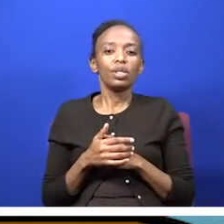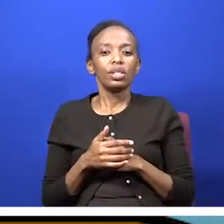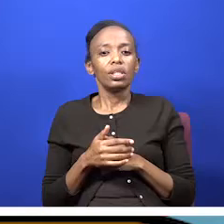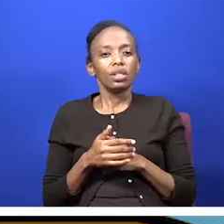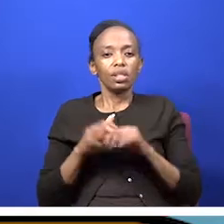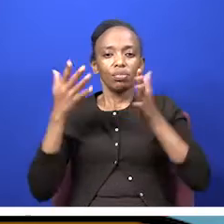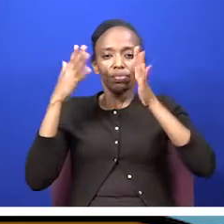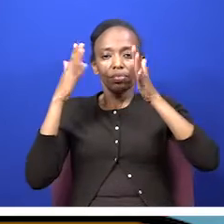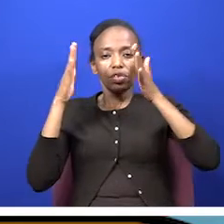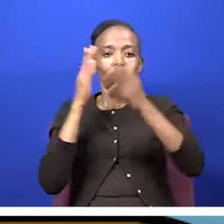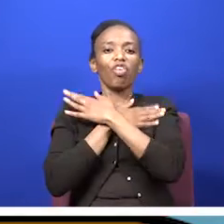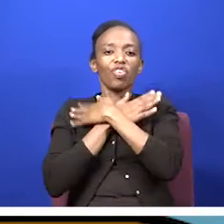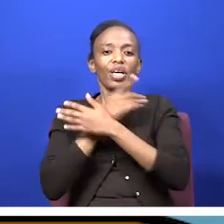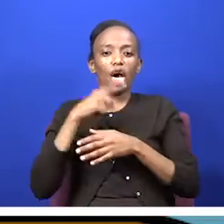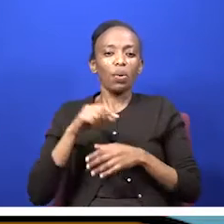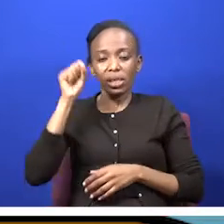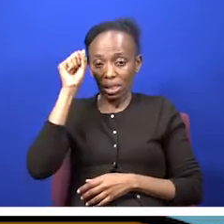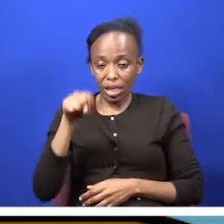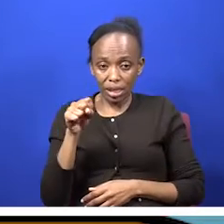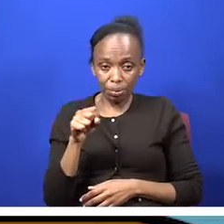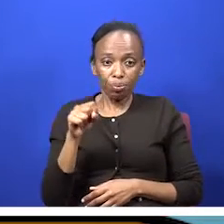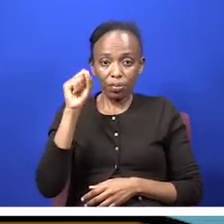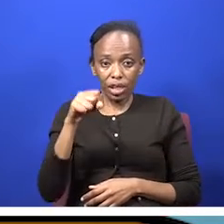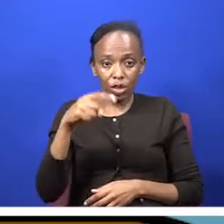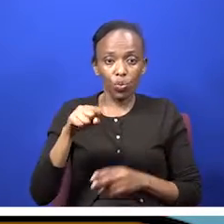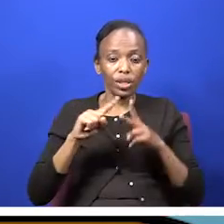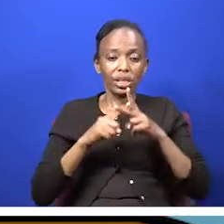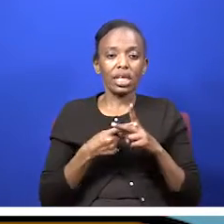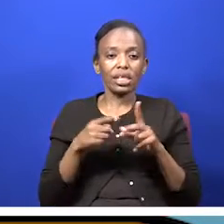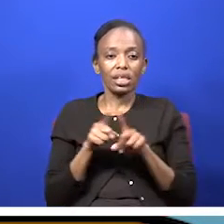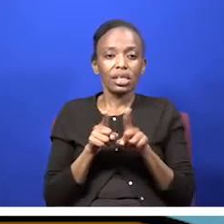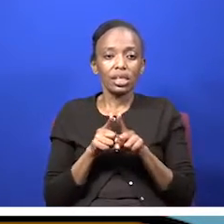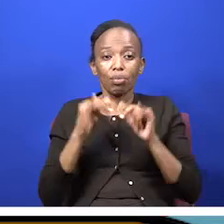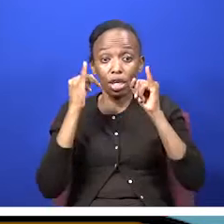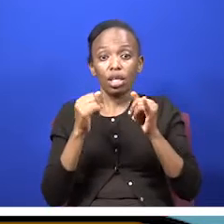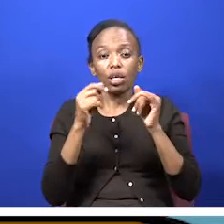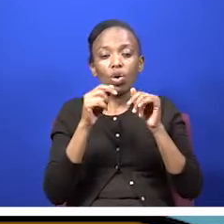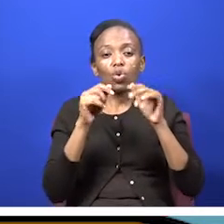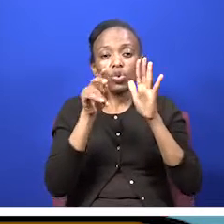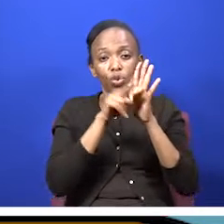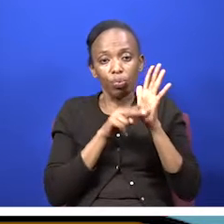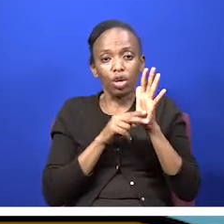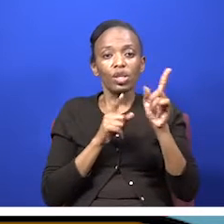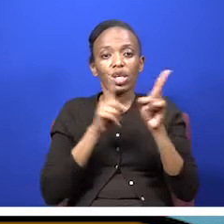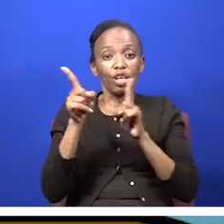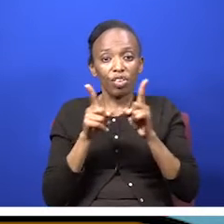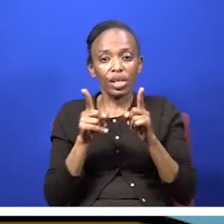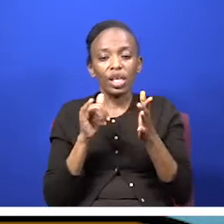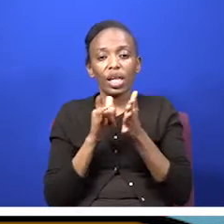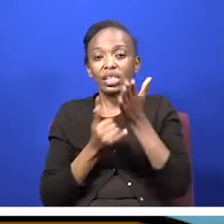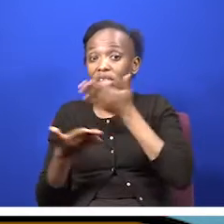Awesome. Awesome. Please clap for our friend. Yes. Yes, we started a new series on the safari, which